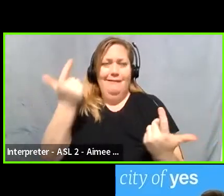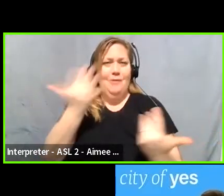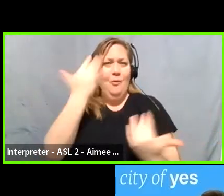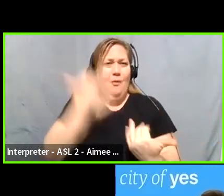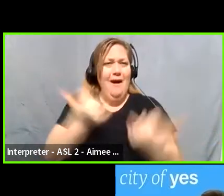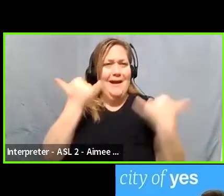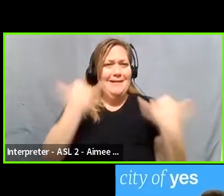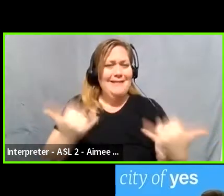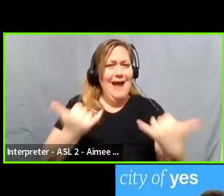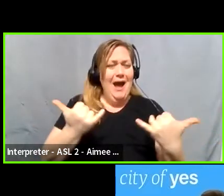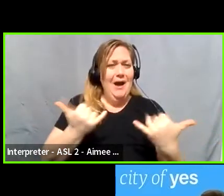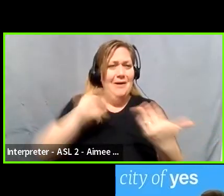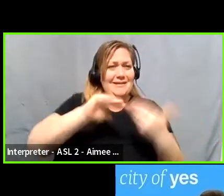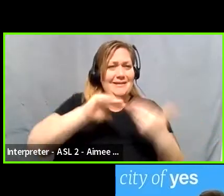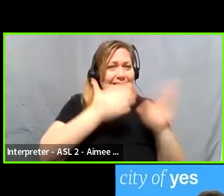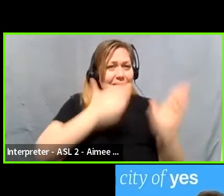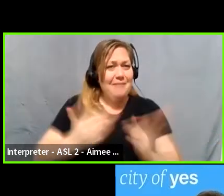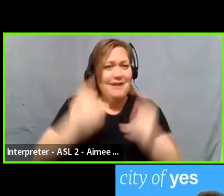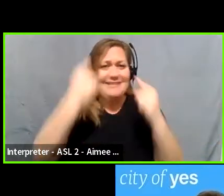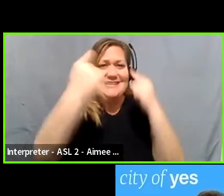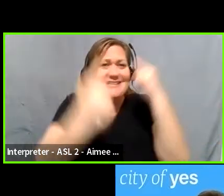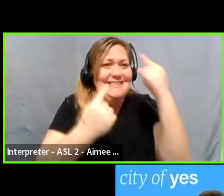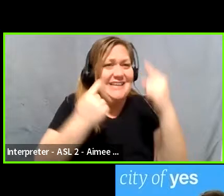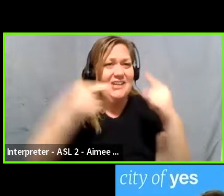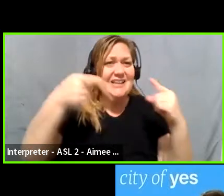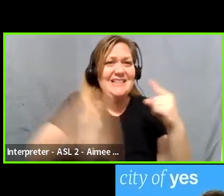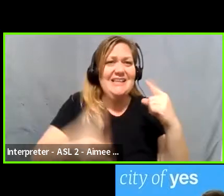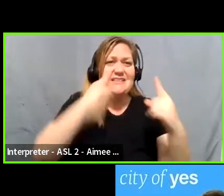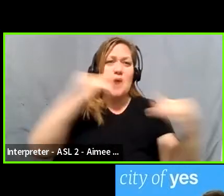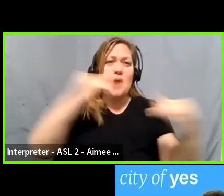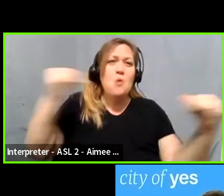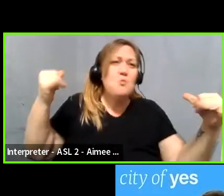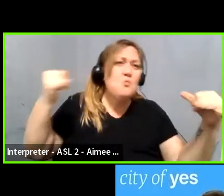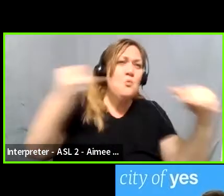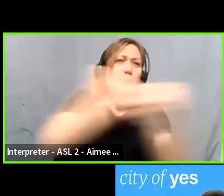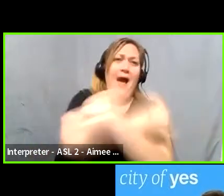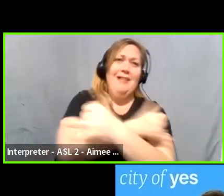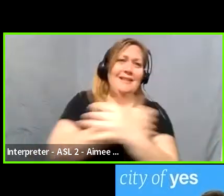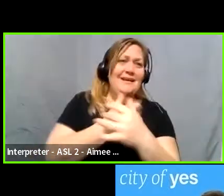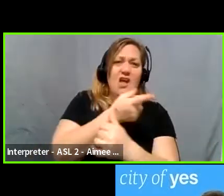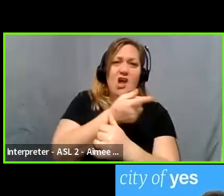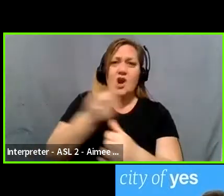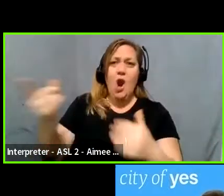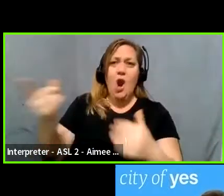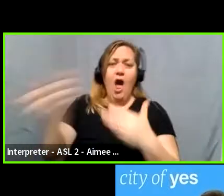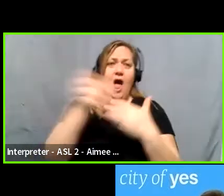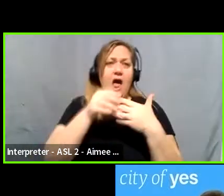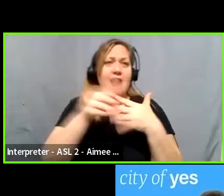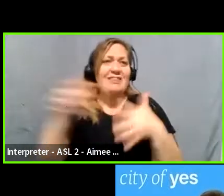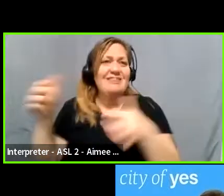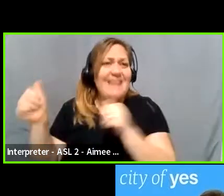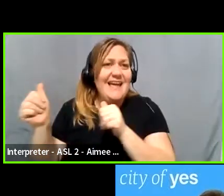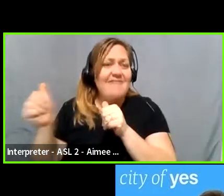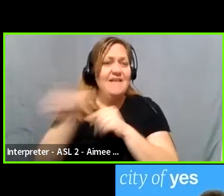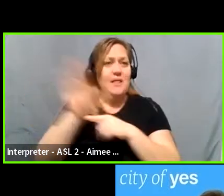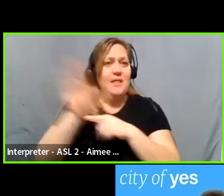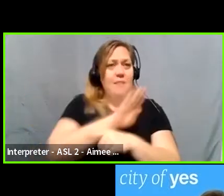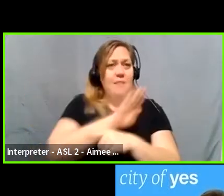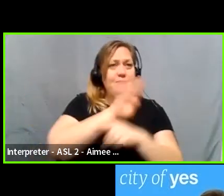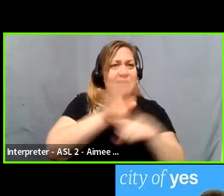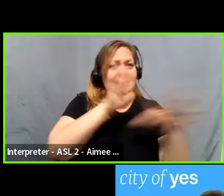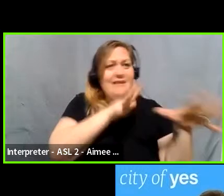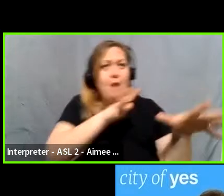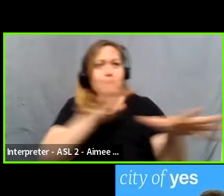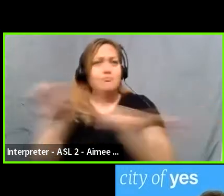would even consider, uh, something so reckless while everyone is leaving and taking our businesses with us.